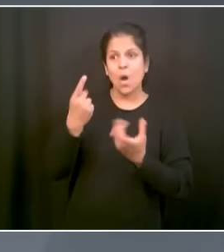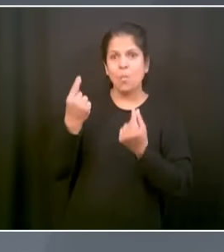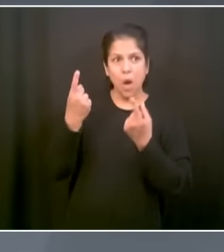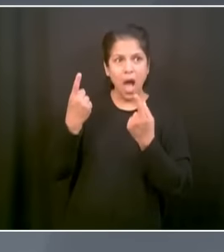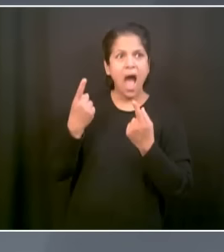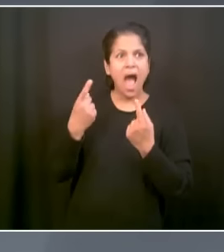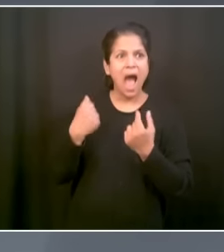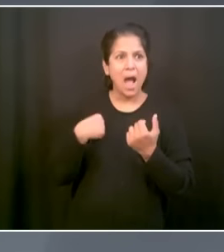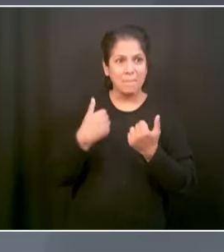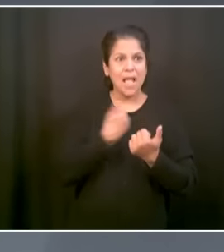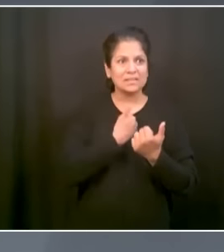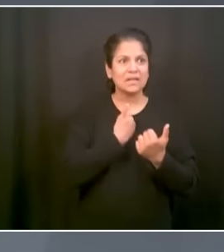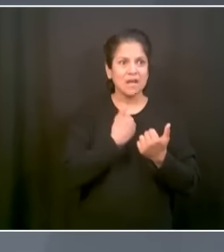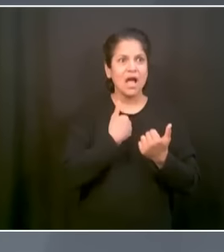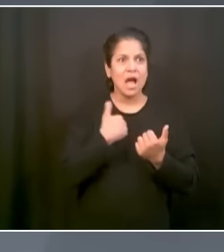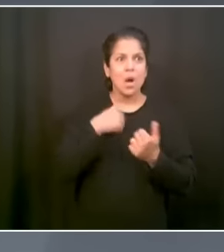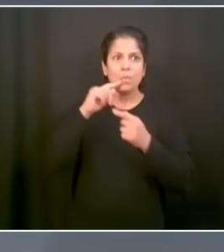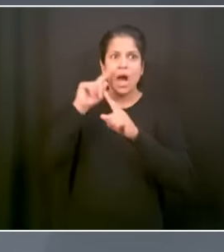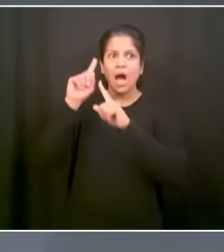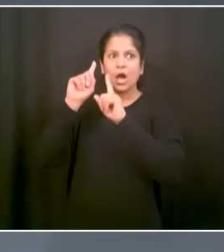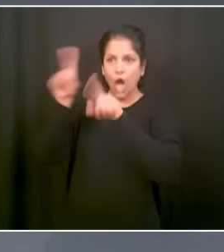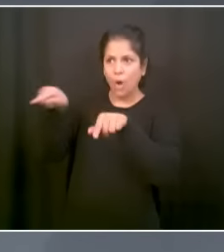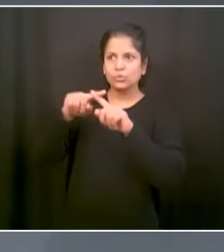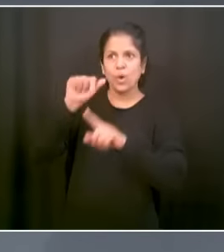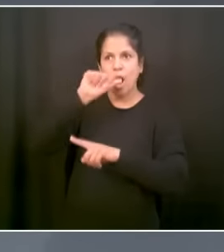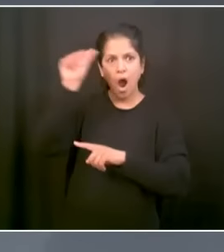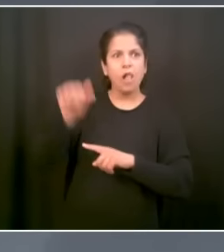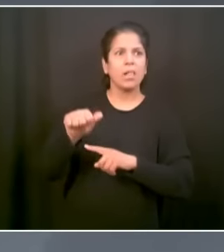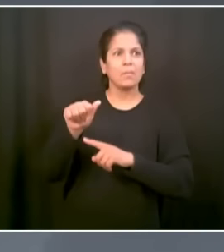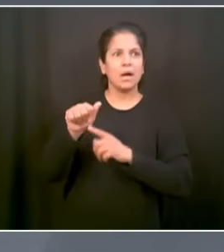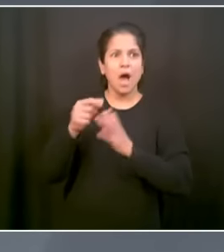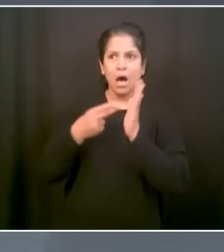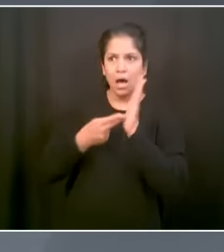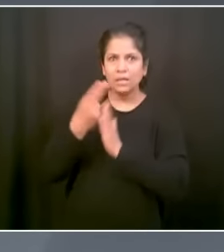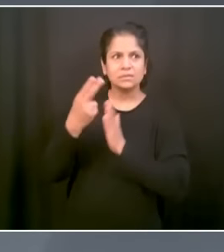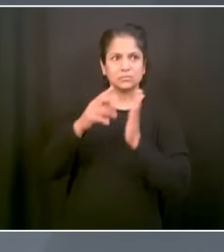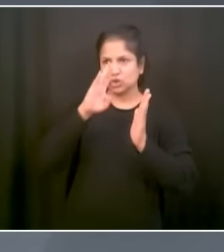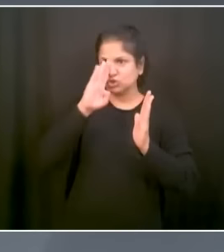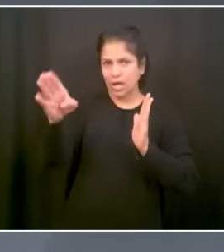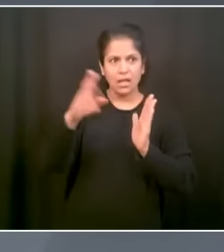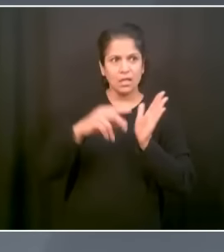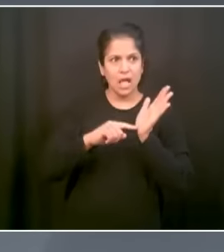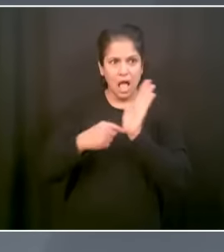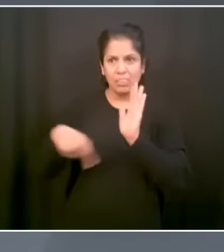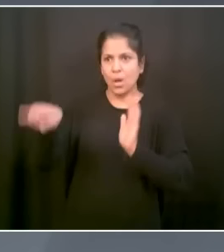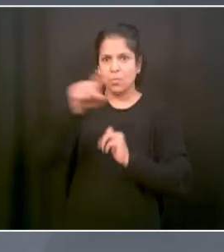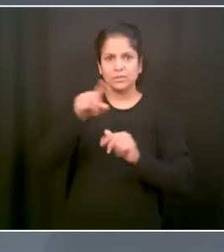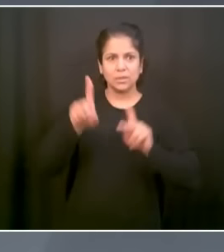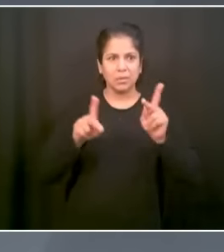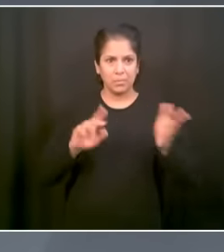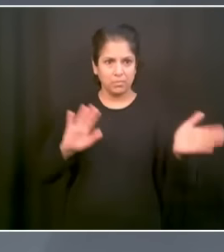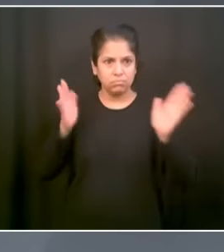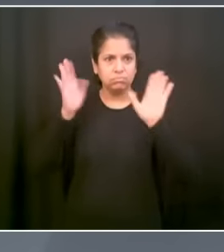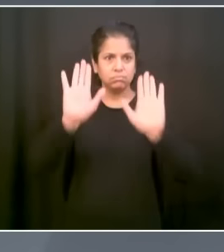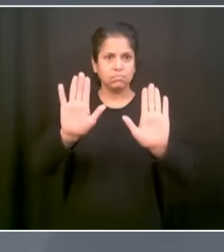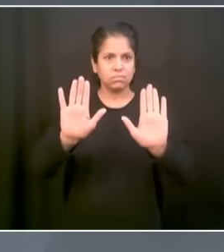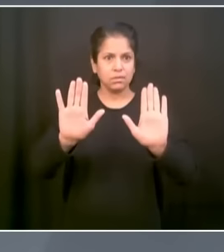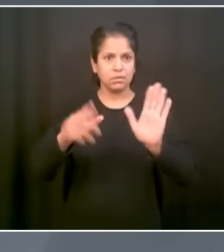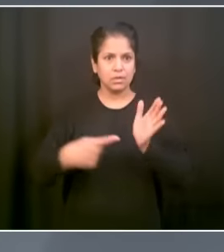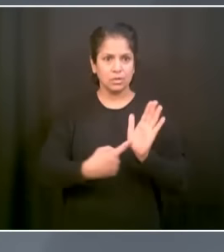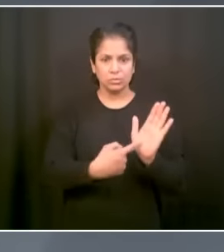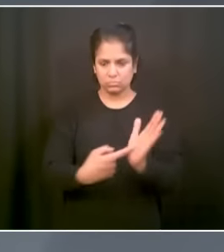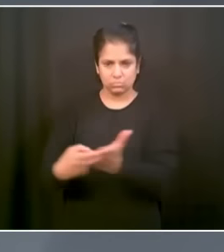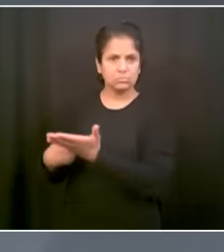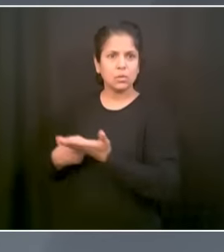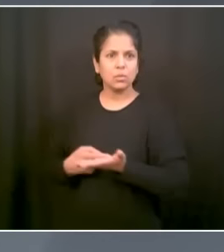Albany to be honest, to be direct, and to make the case. I can tell you as a legislator, it did not often feel that way, that we were hearing directly from the